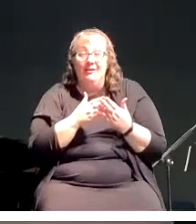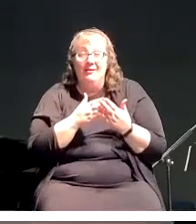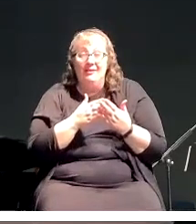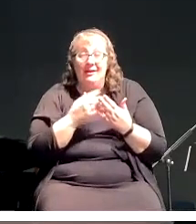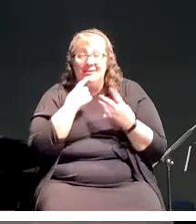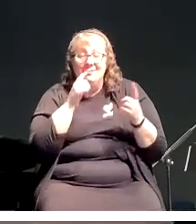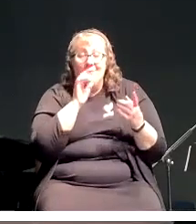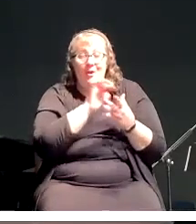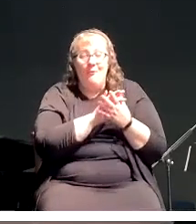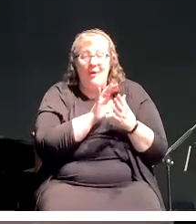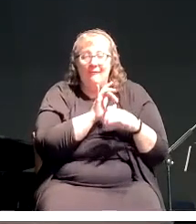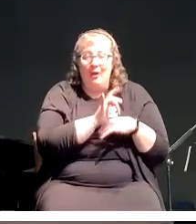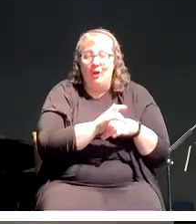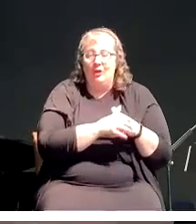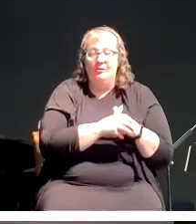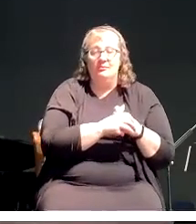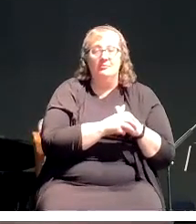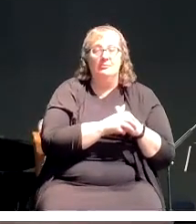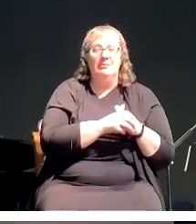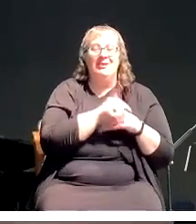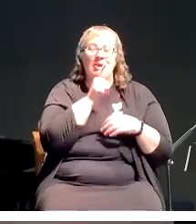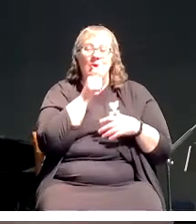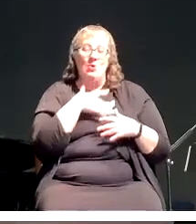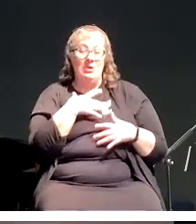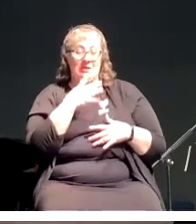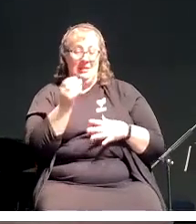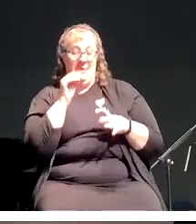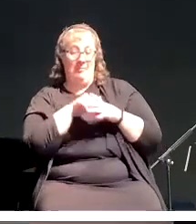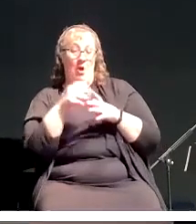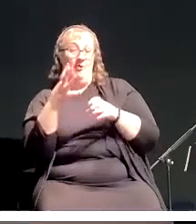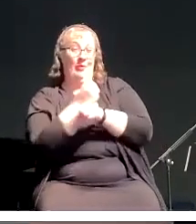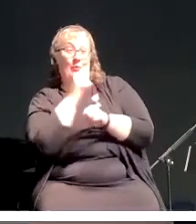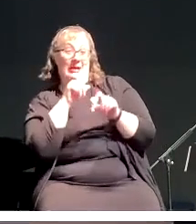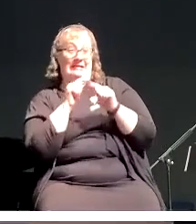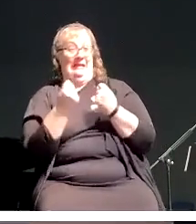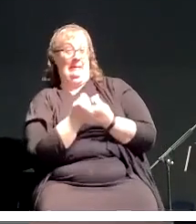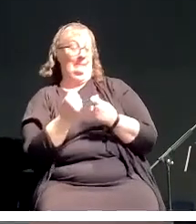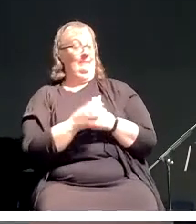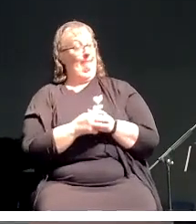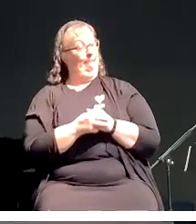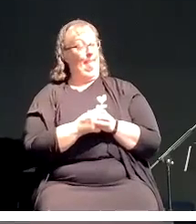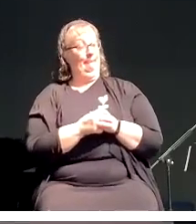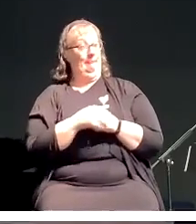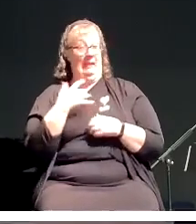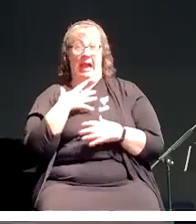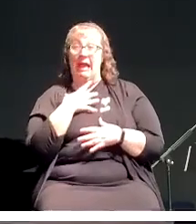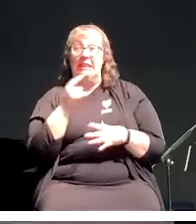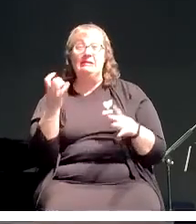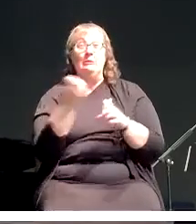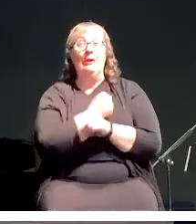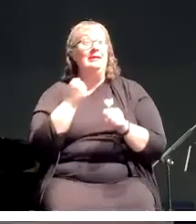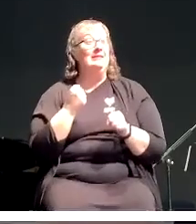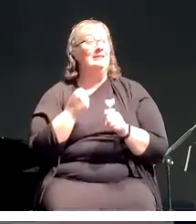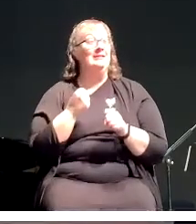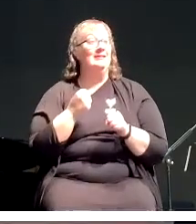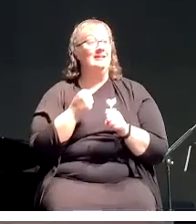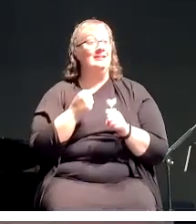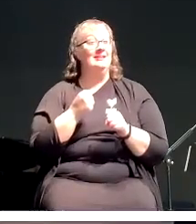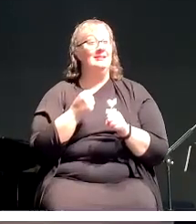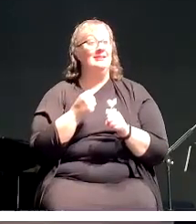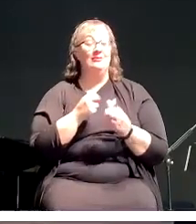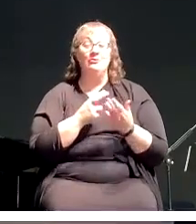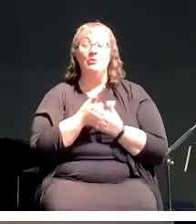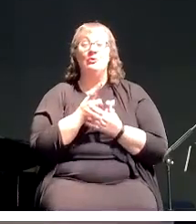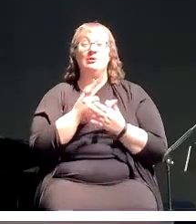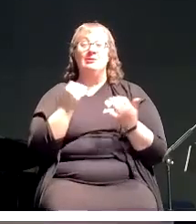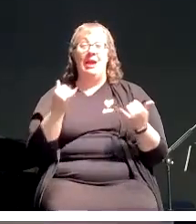said this to my wife earlier, who doesn't like being part of a winning team? I like to win. And the truth